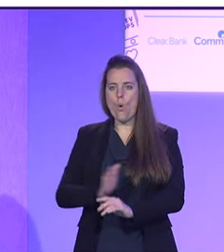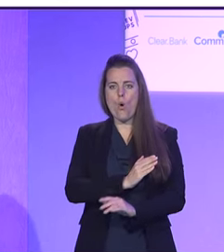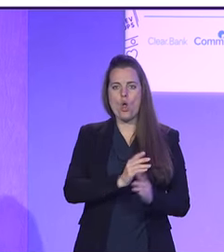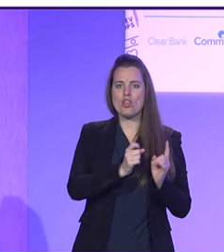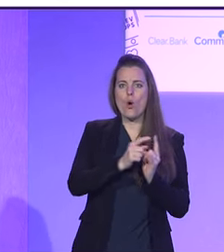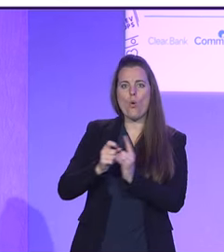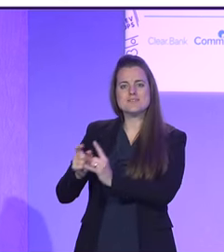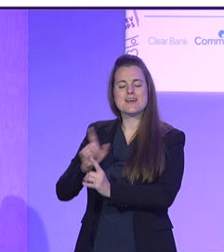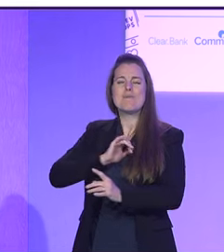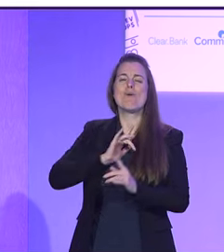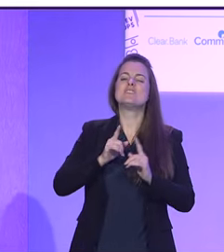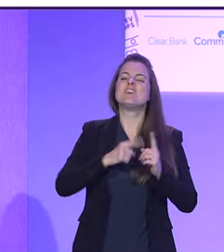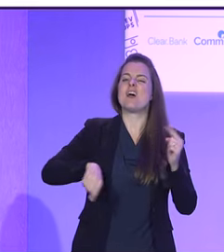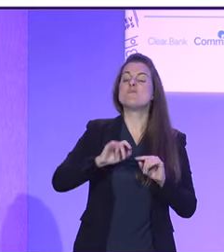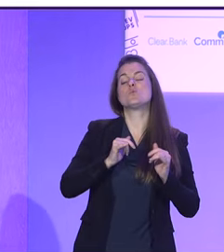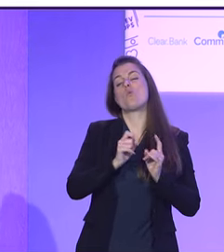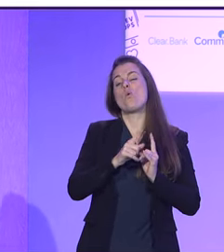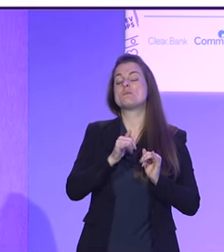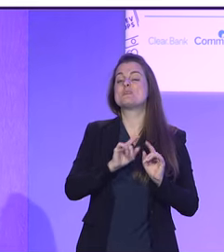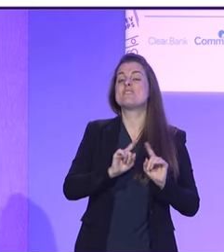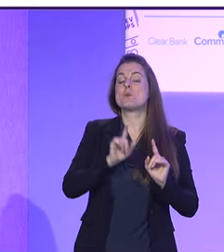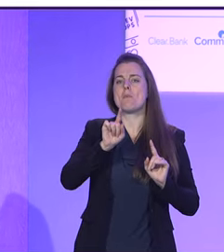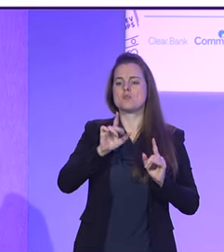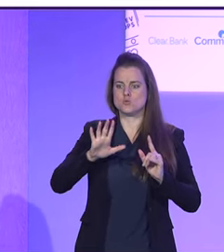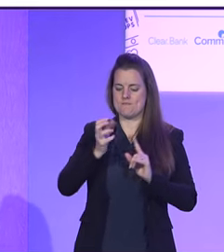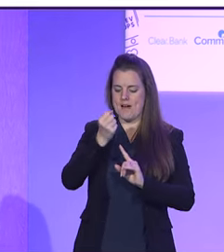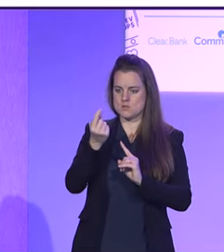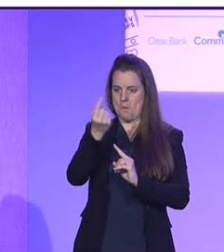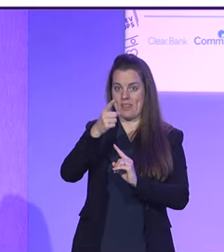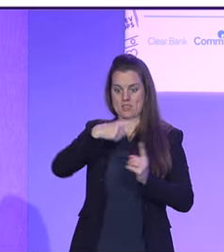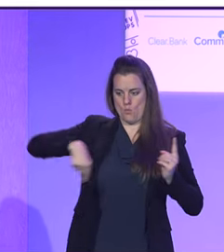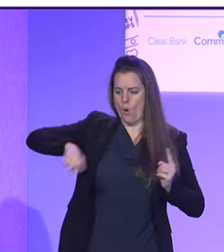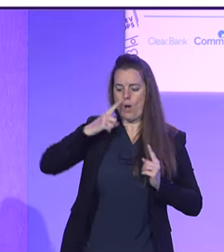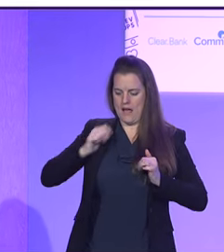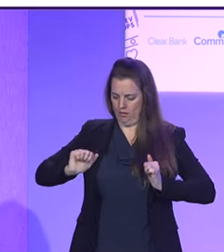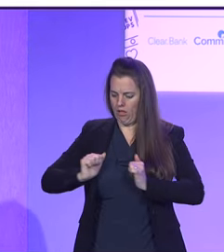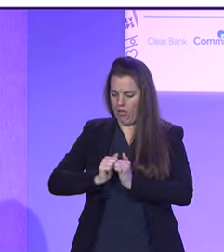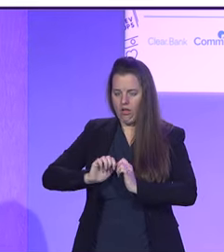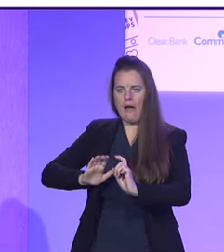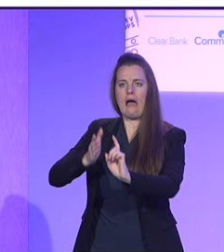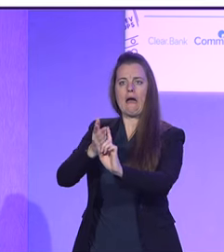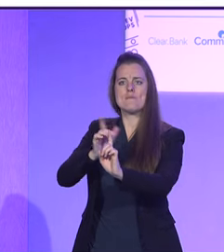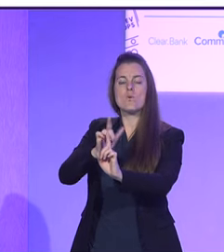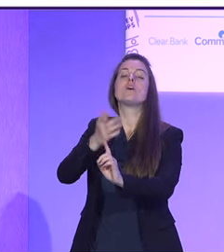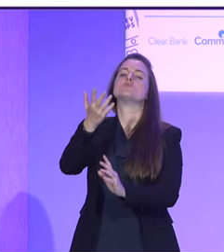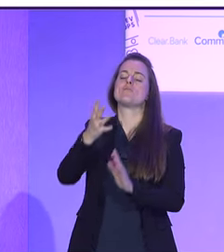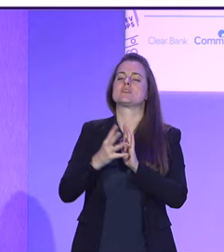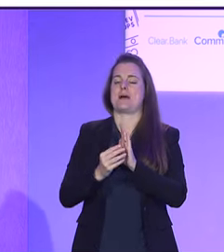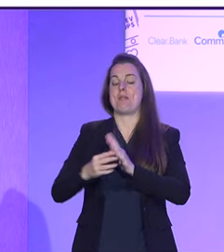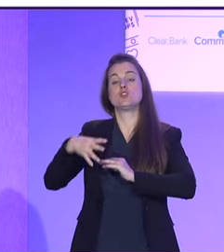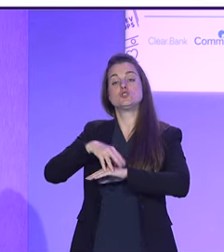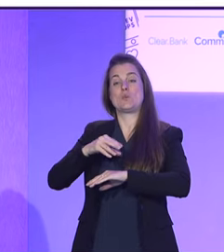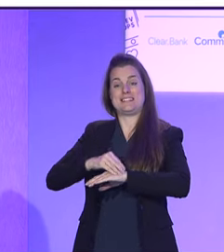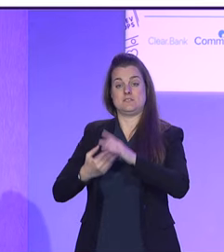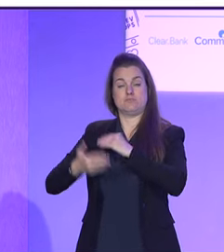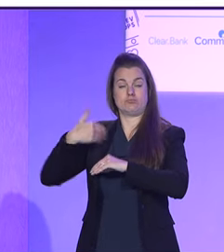know, everyone's pulling towards the same thing. So as an example, in the 1930s, Swedish government